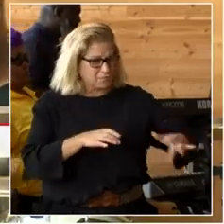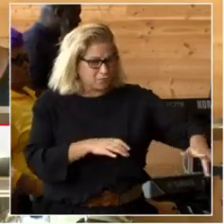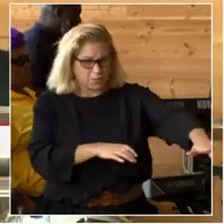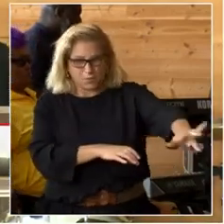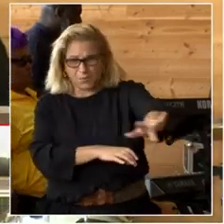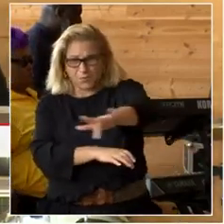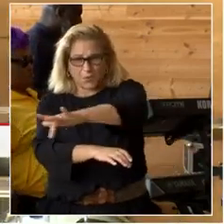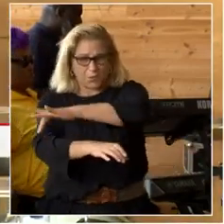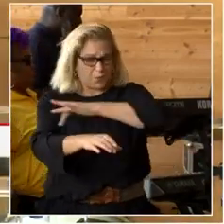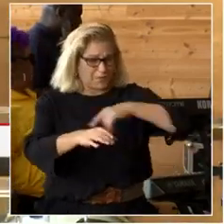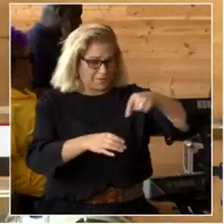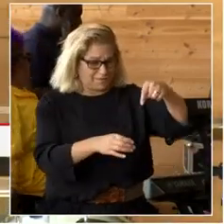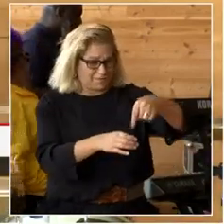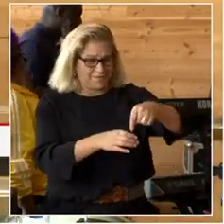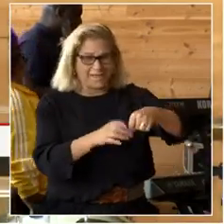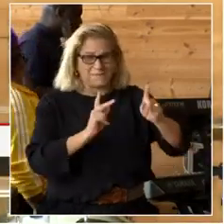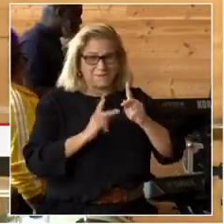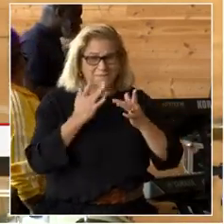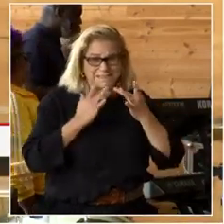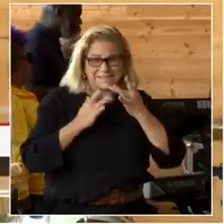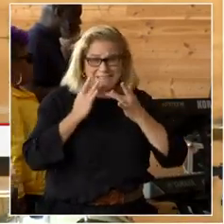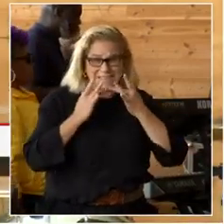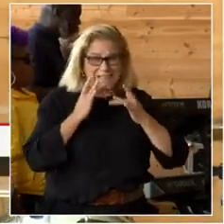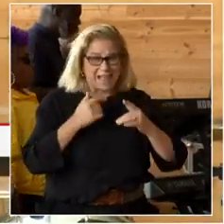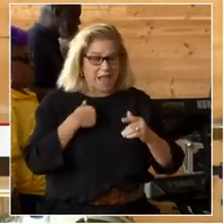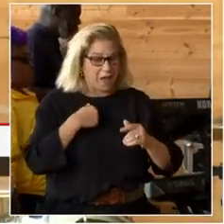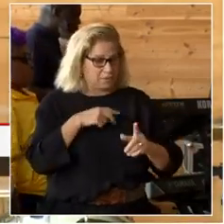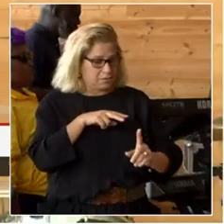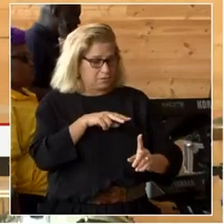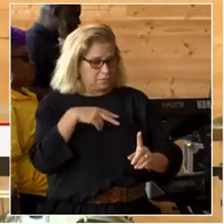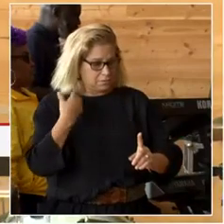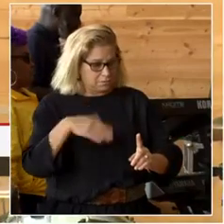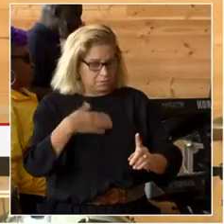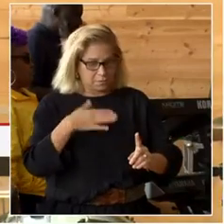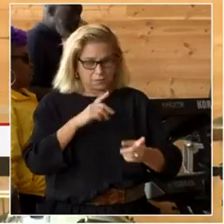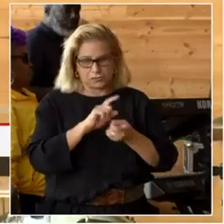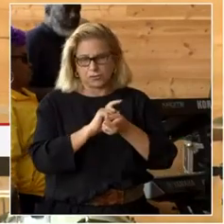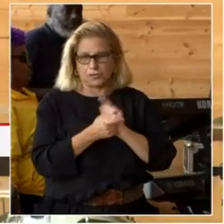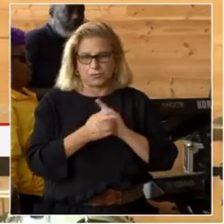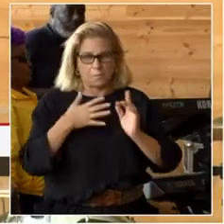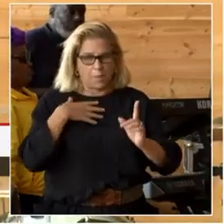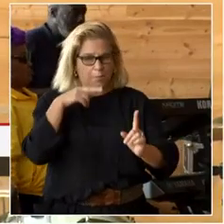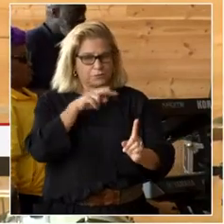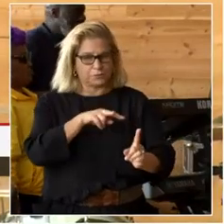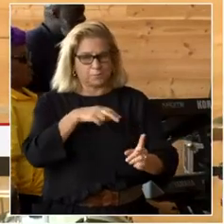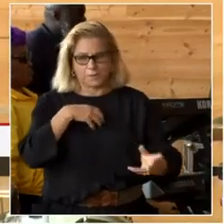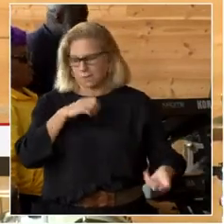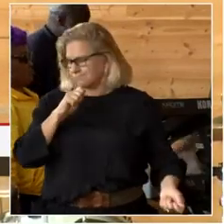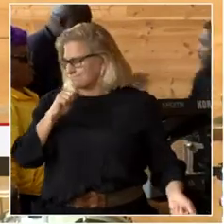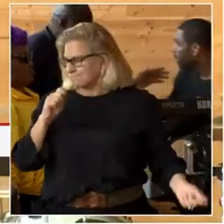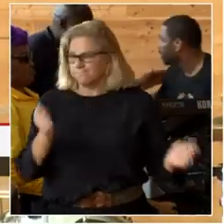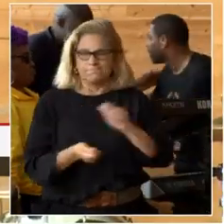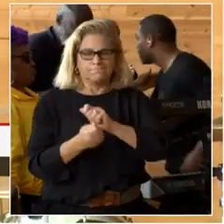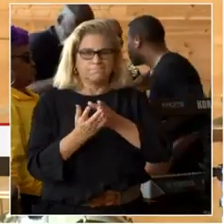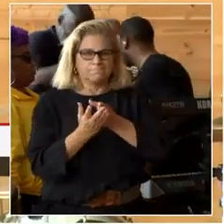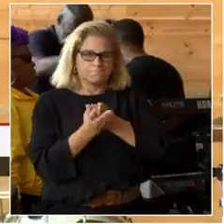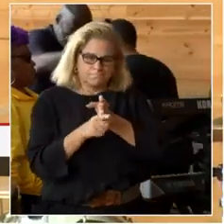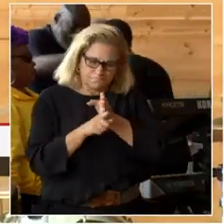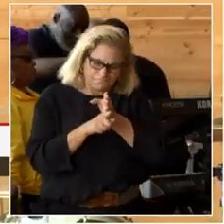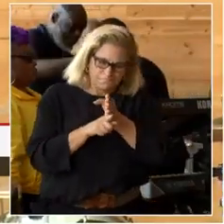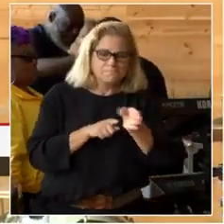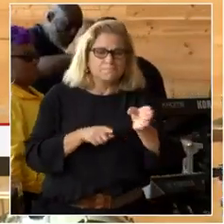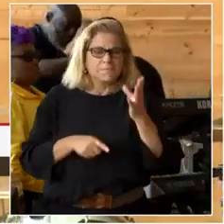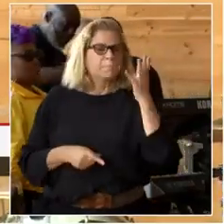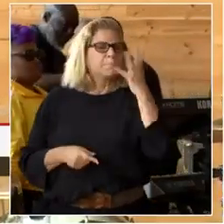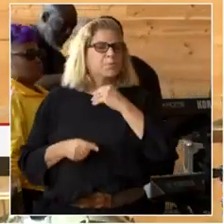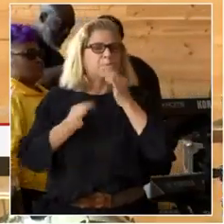world. It led me to start a beauty business that ethically sources ingredients from women-owned cooperatives, providing them